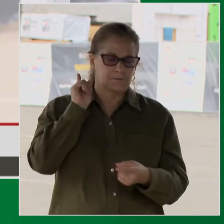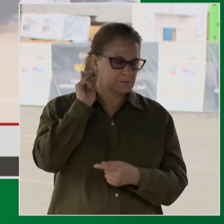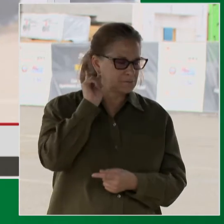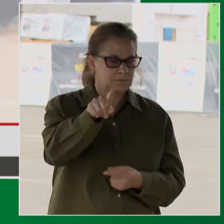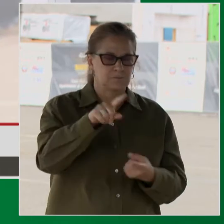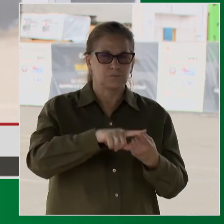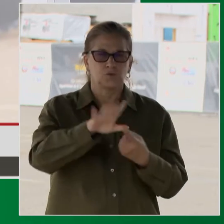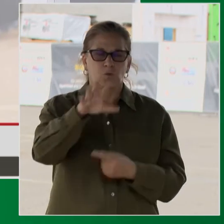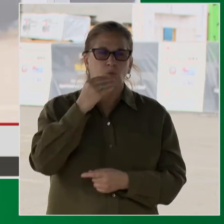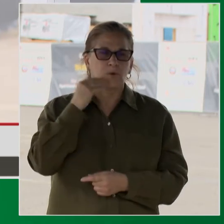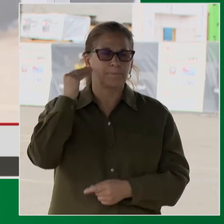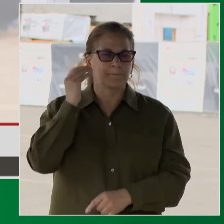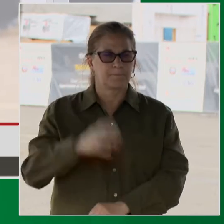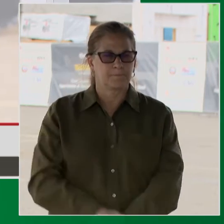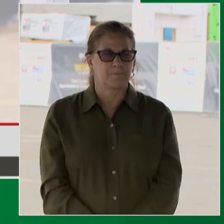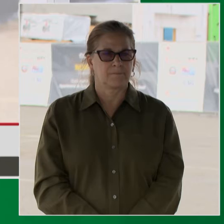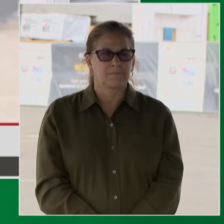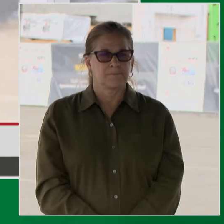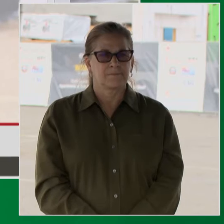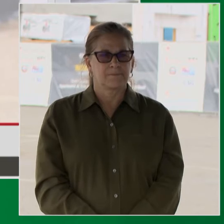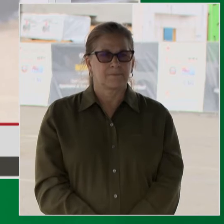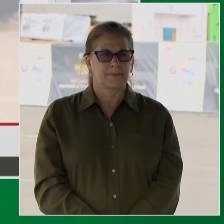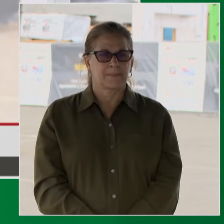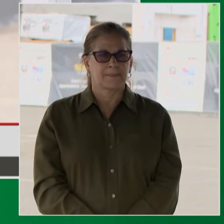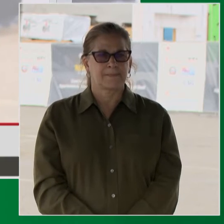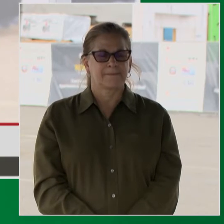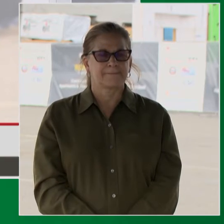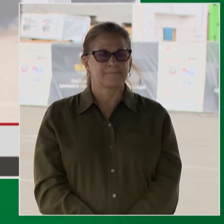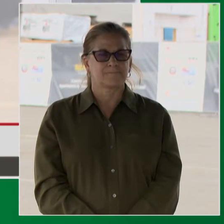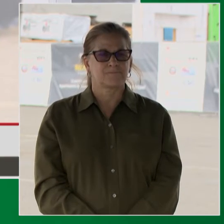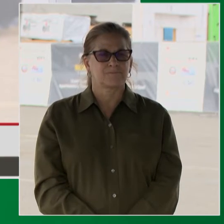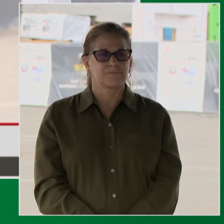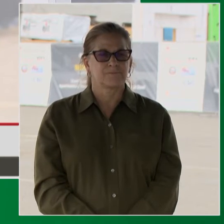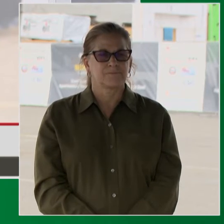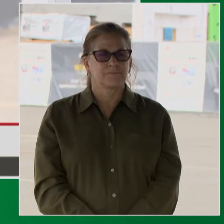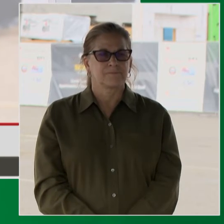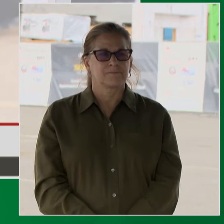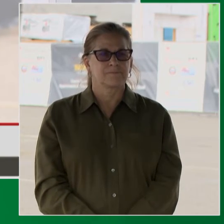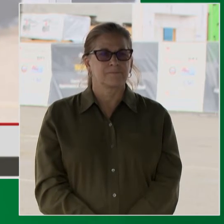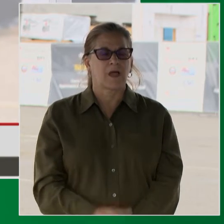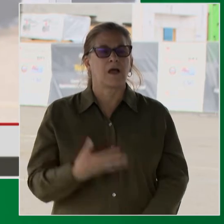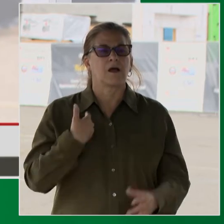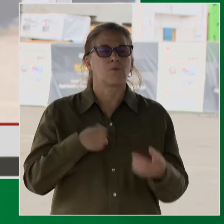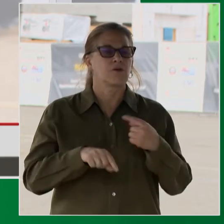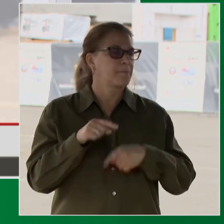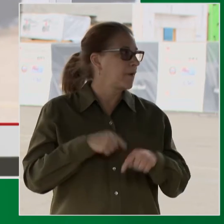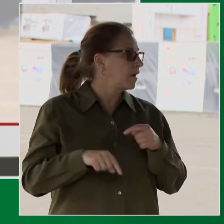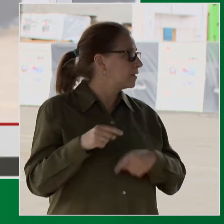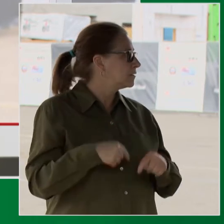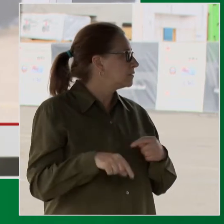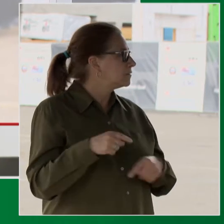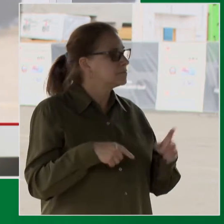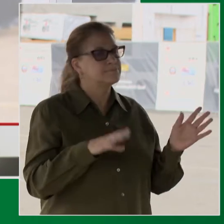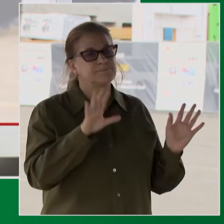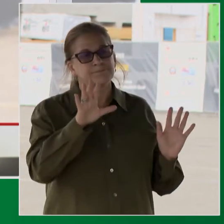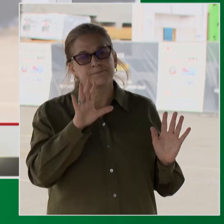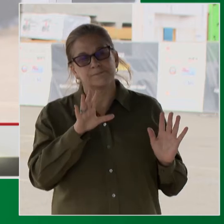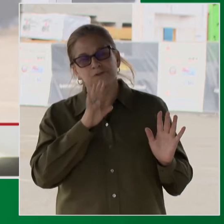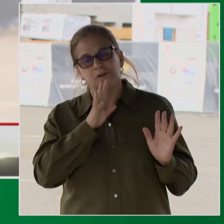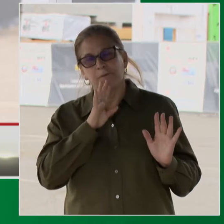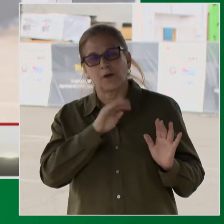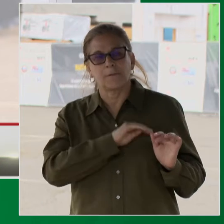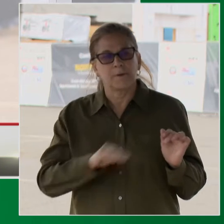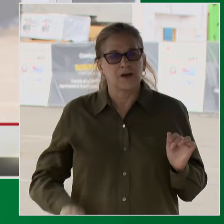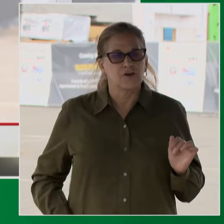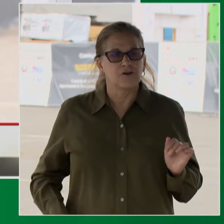think the continuation, and I started with continuation, but let me go back. Mayor Bowser has expanded and continued the